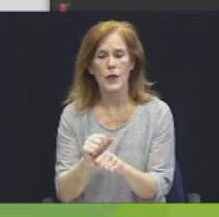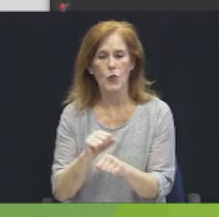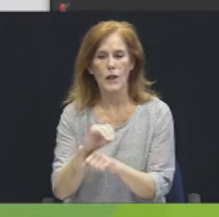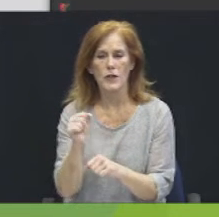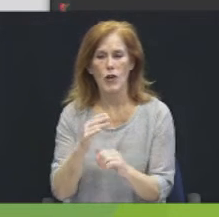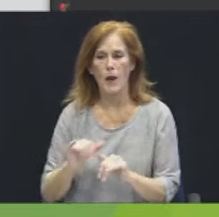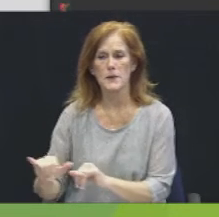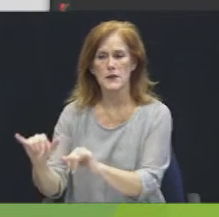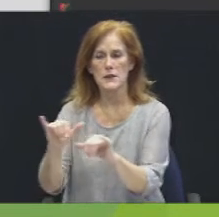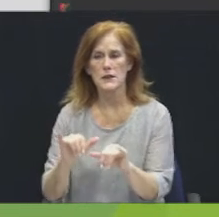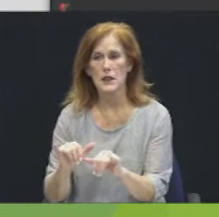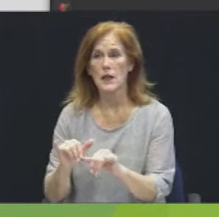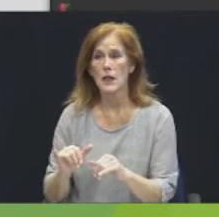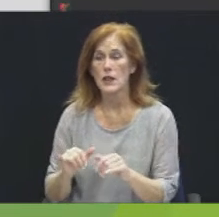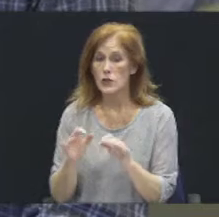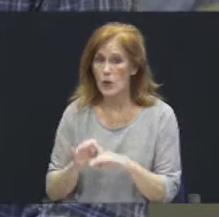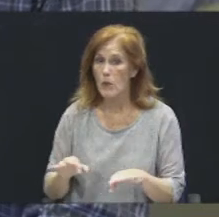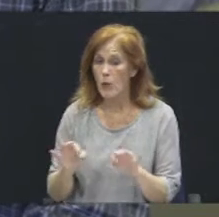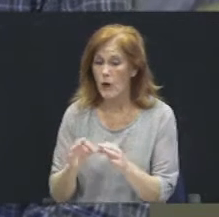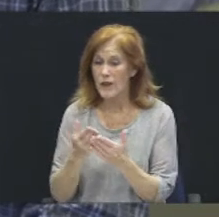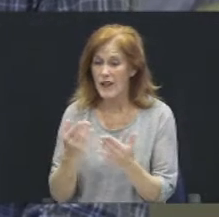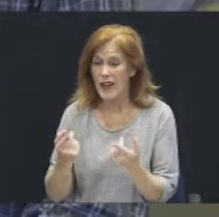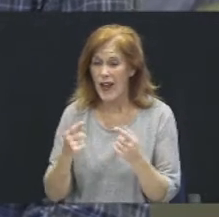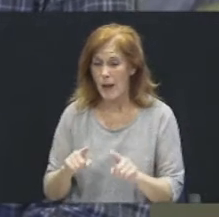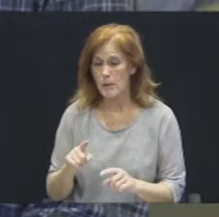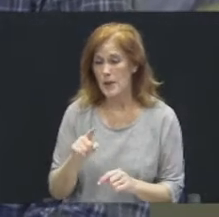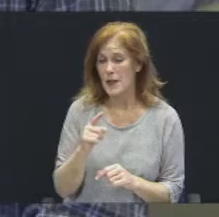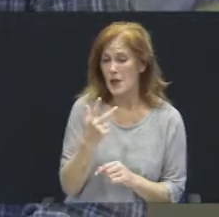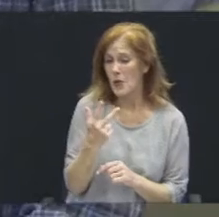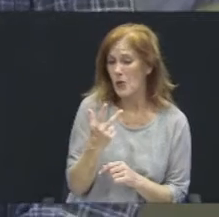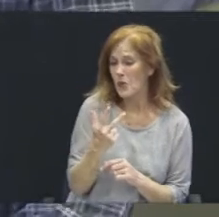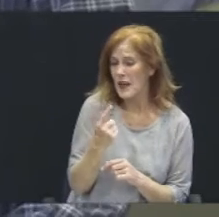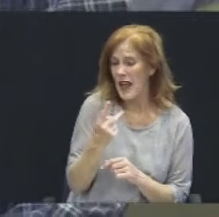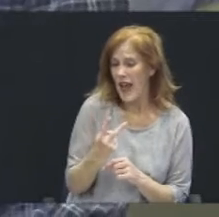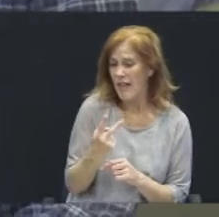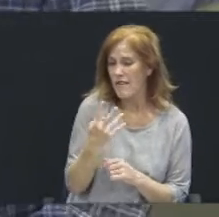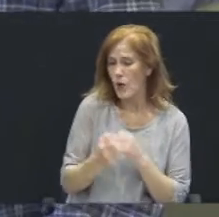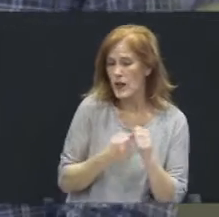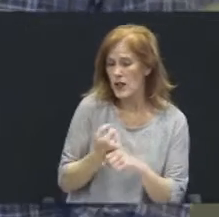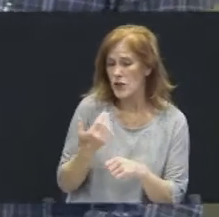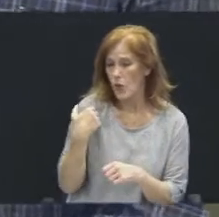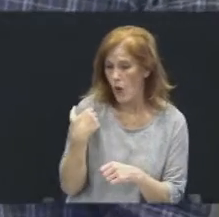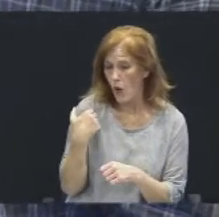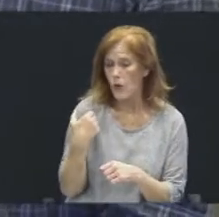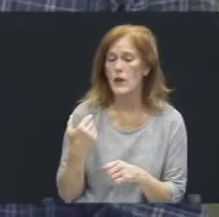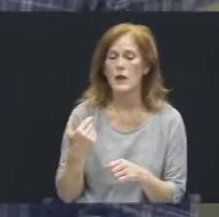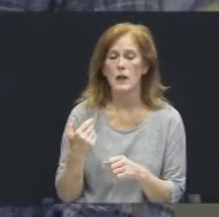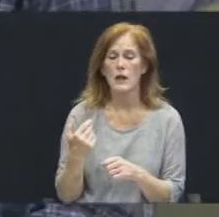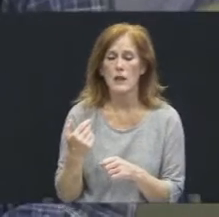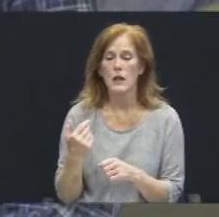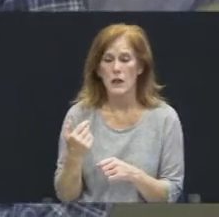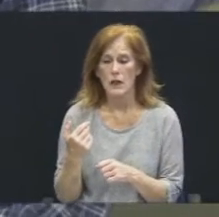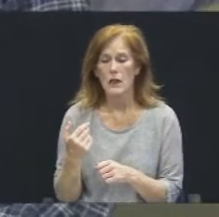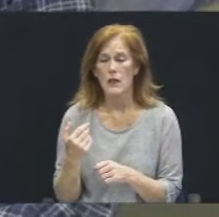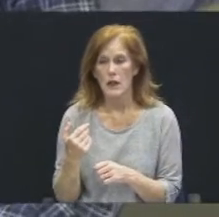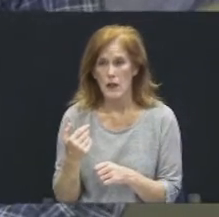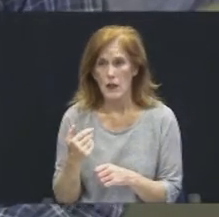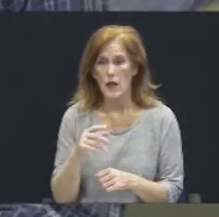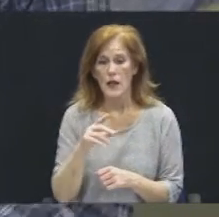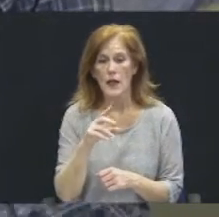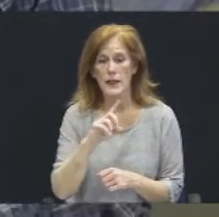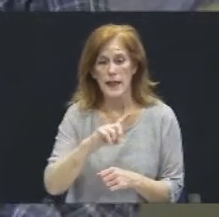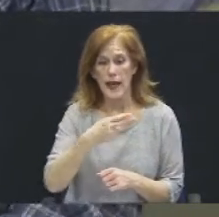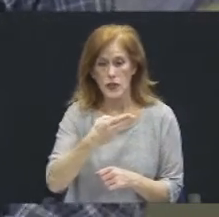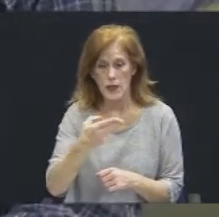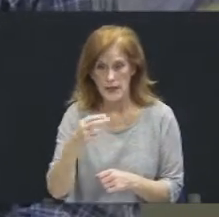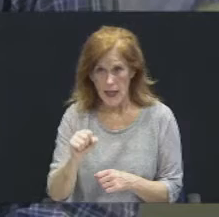thing that happened about 3.5-4 years ago was the coordination of the Department of